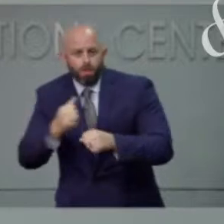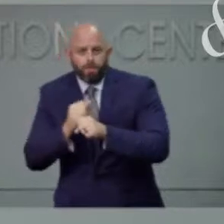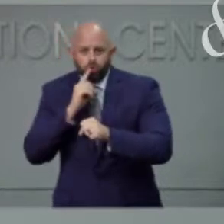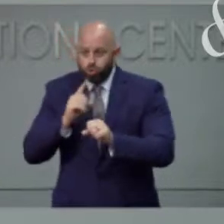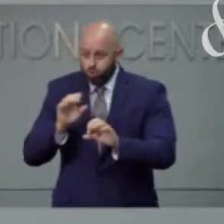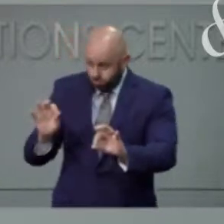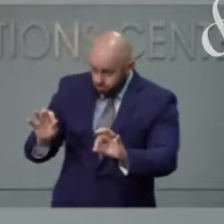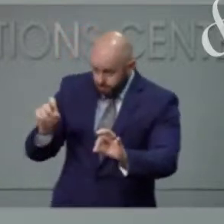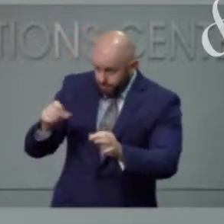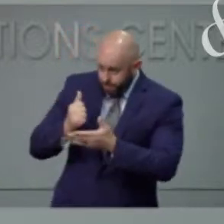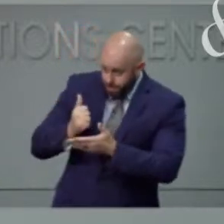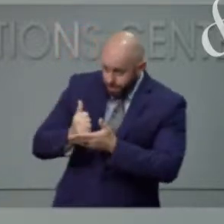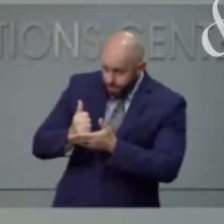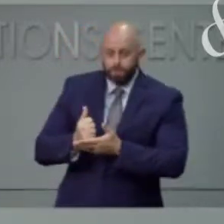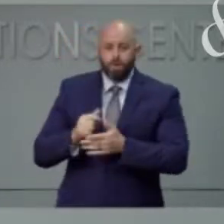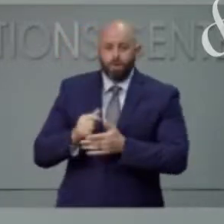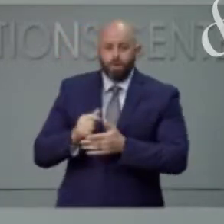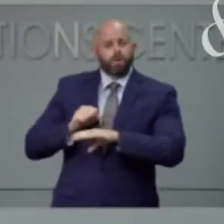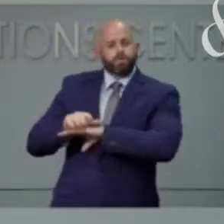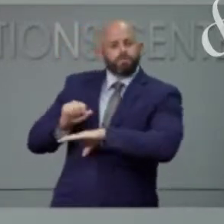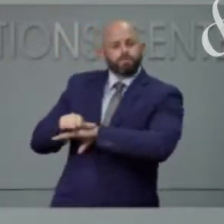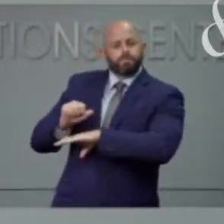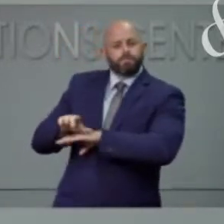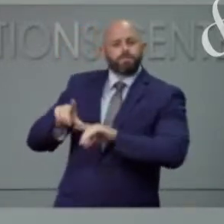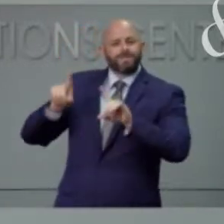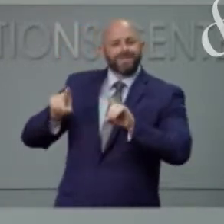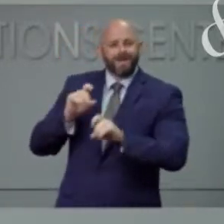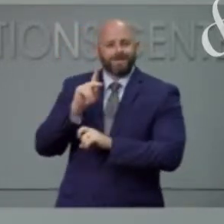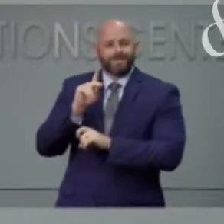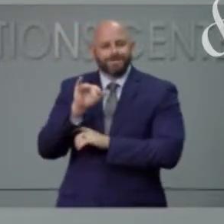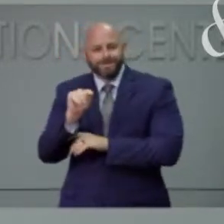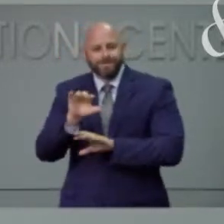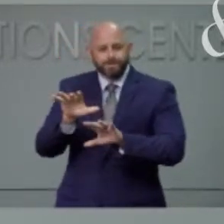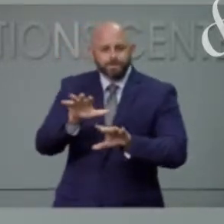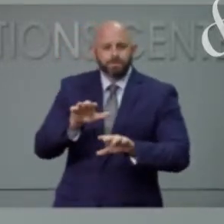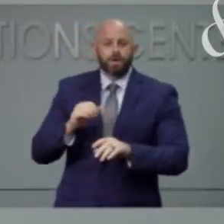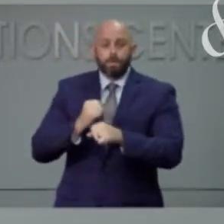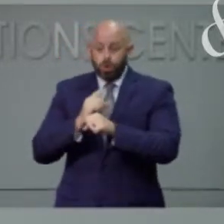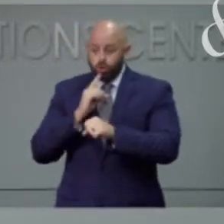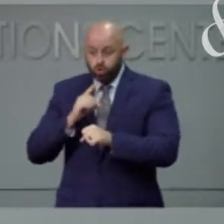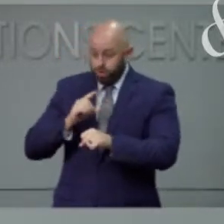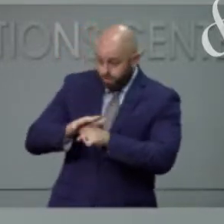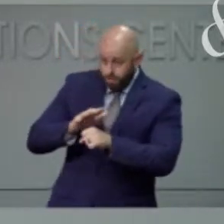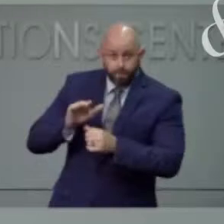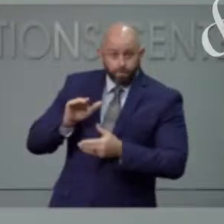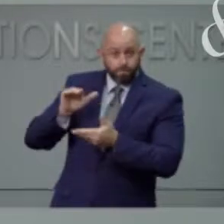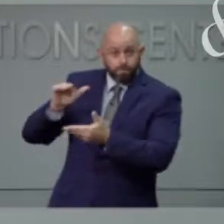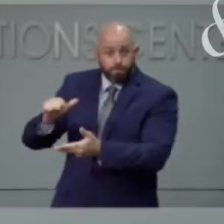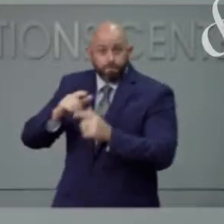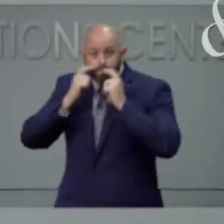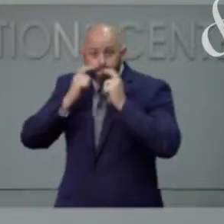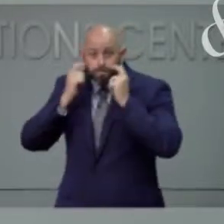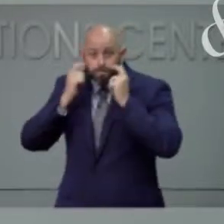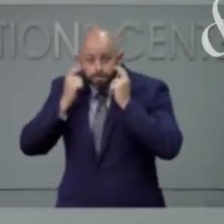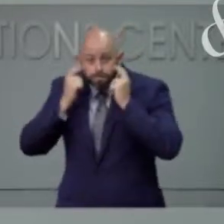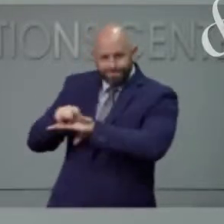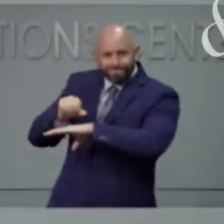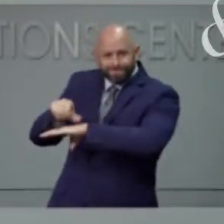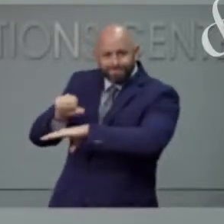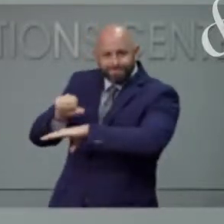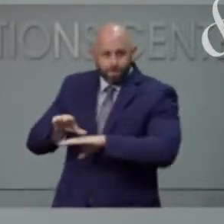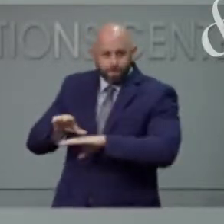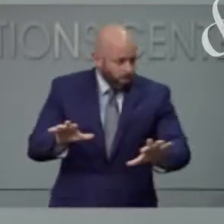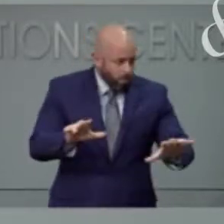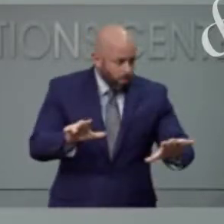they need. We've deployed testing events. We make sure that they have face coverings and the supplies that they need.